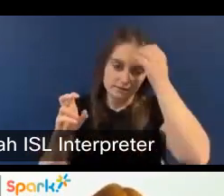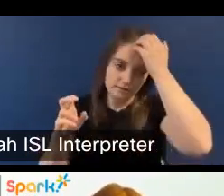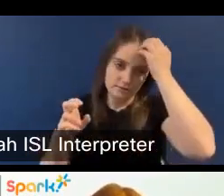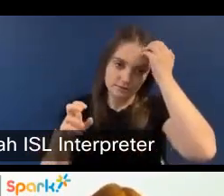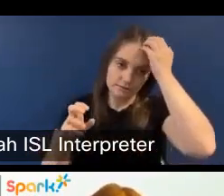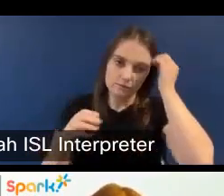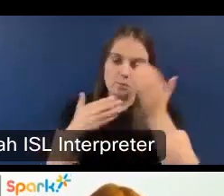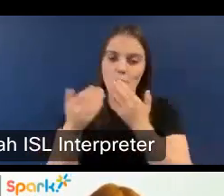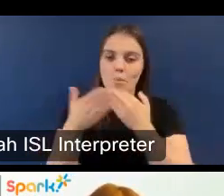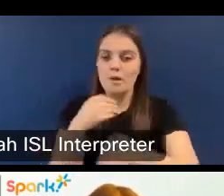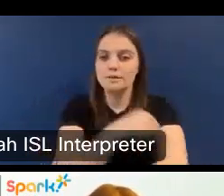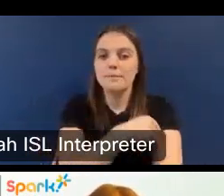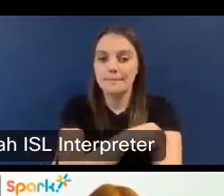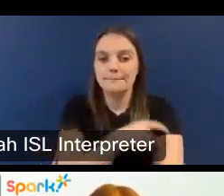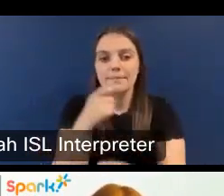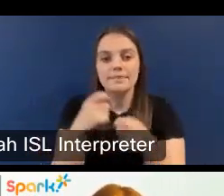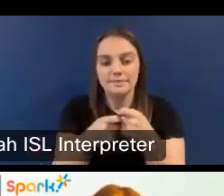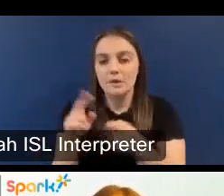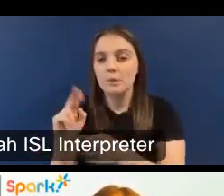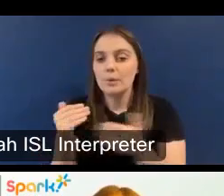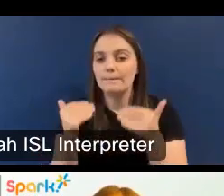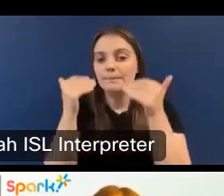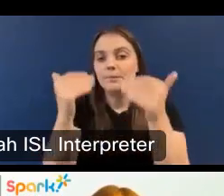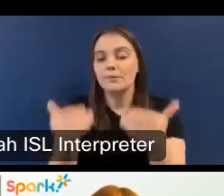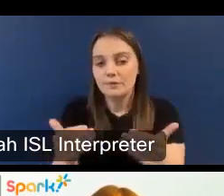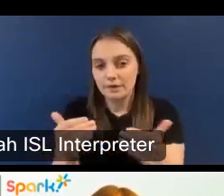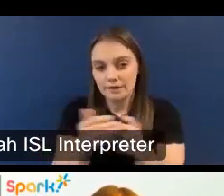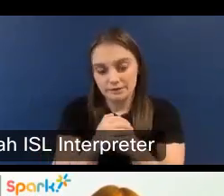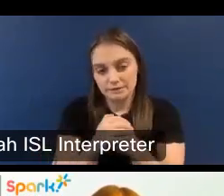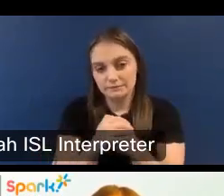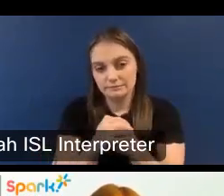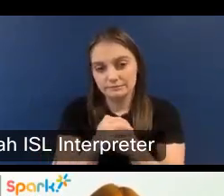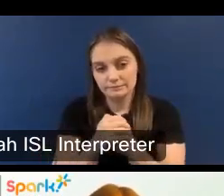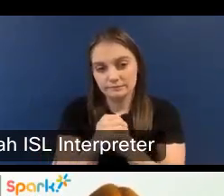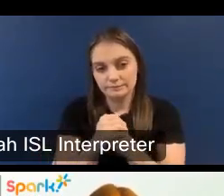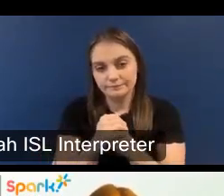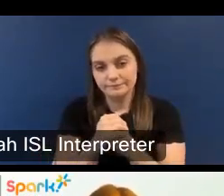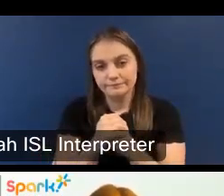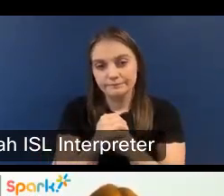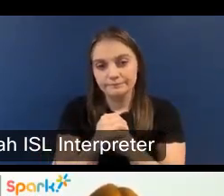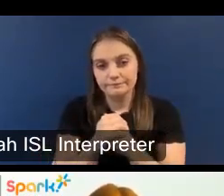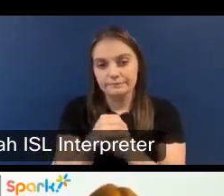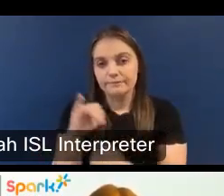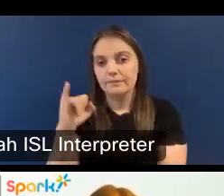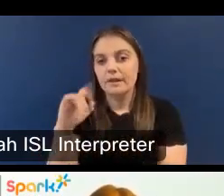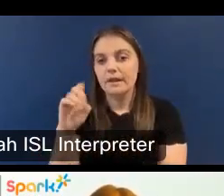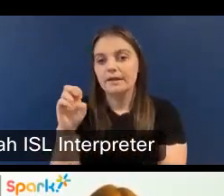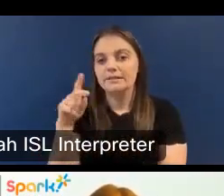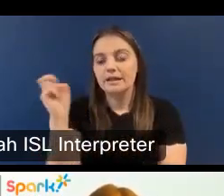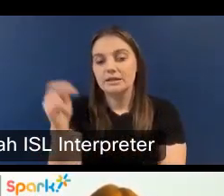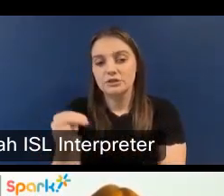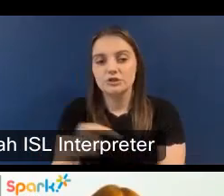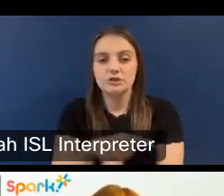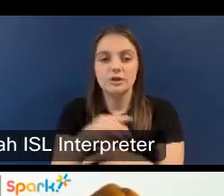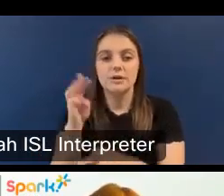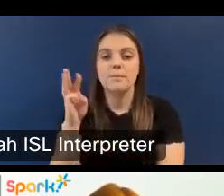problem, and then you're able to move on to that ideation, prototyping,